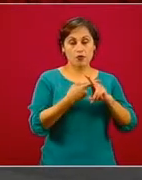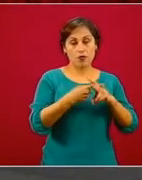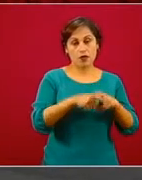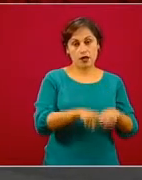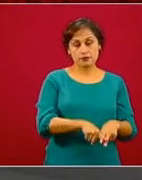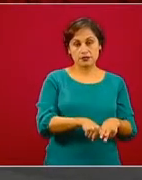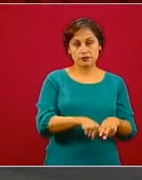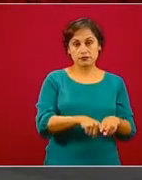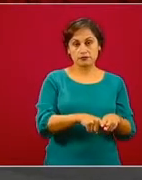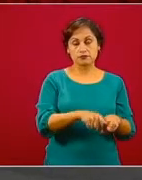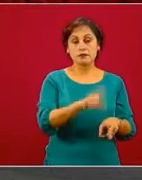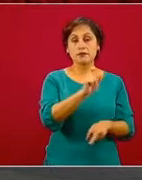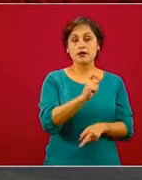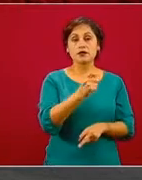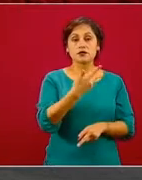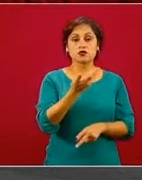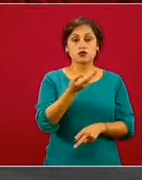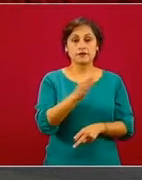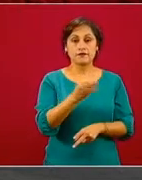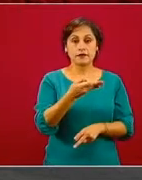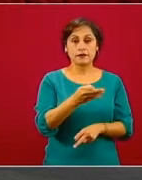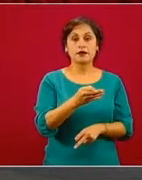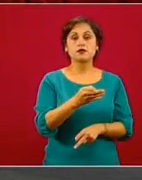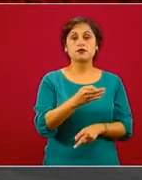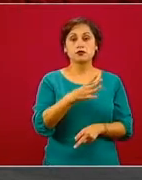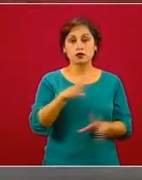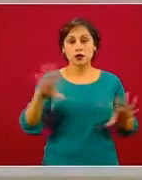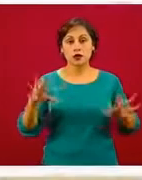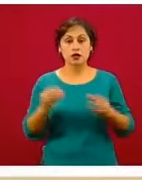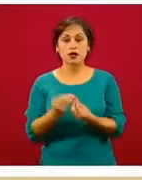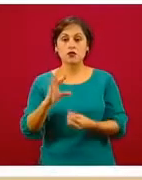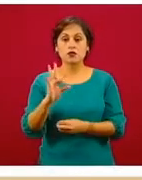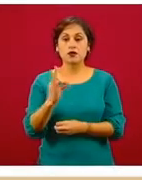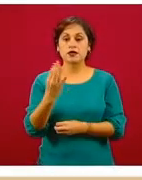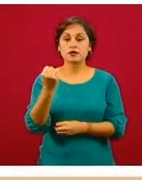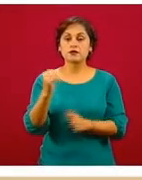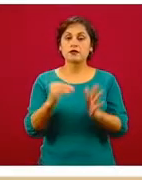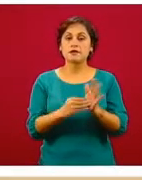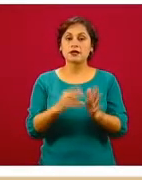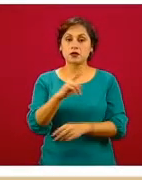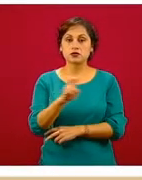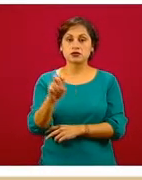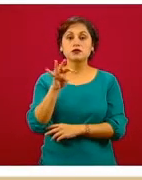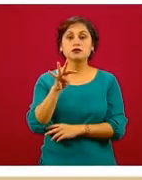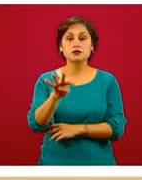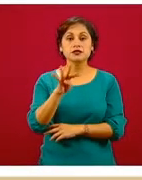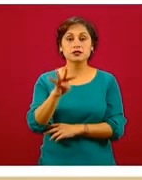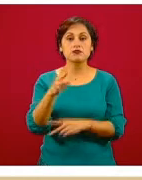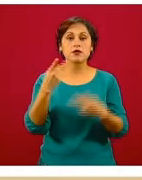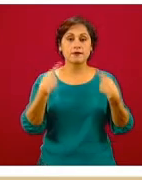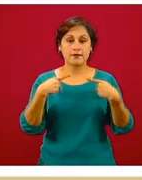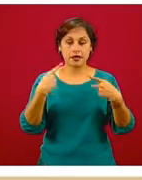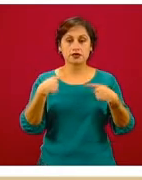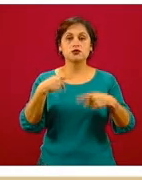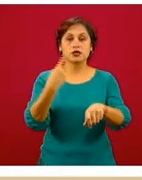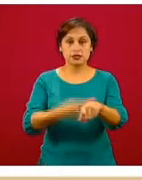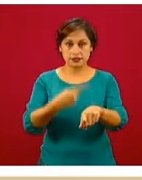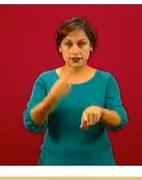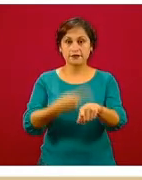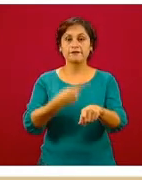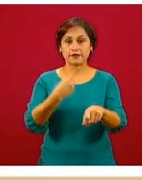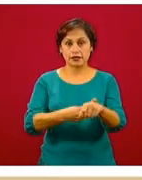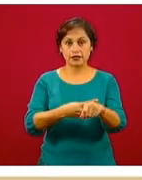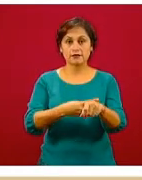Since we had the first case in Mexico, which was February 28, we've had